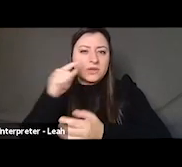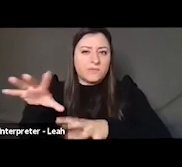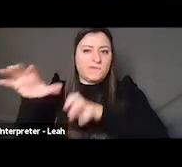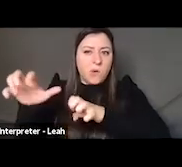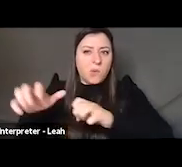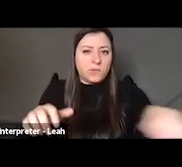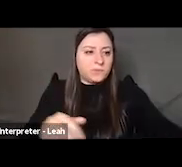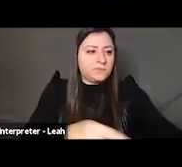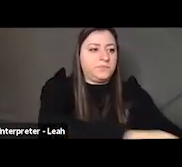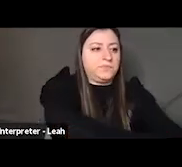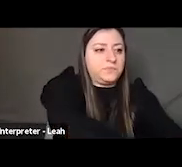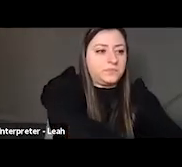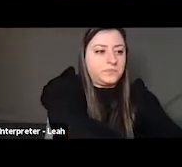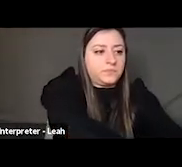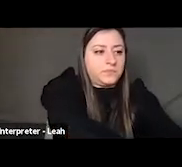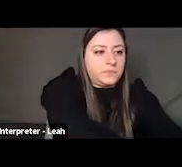after upheld.